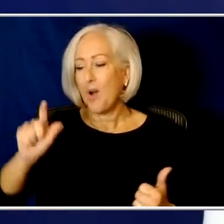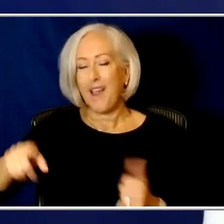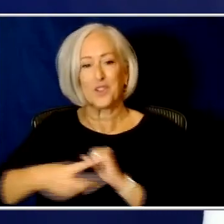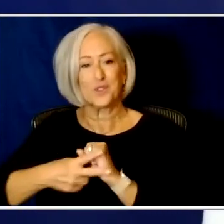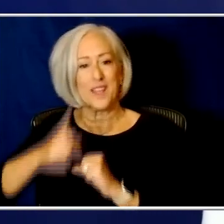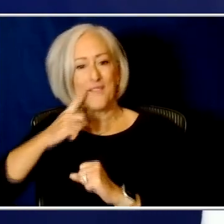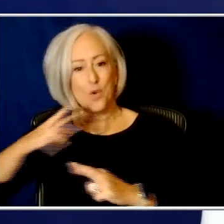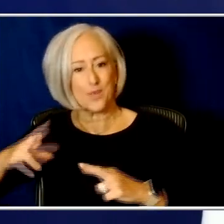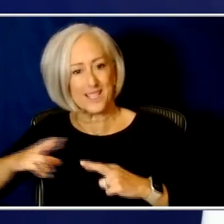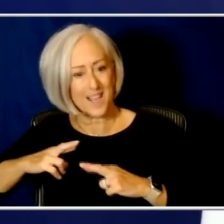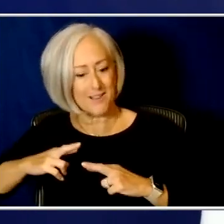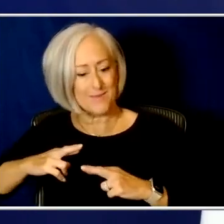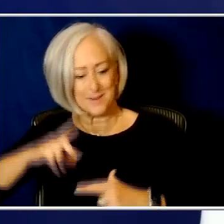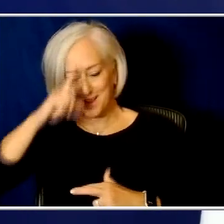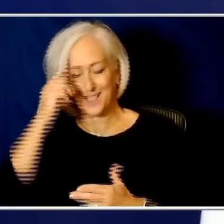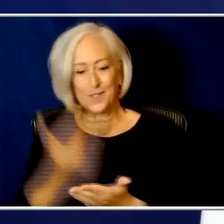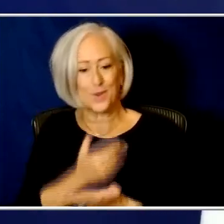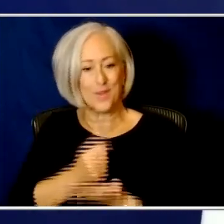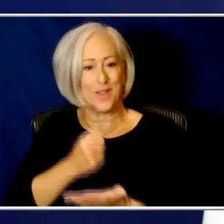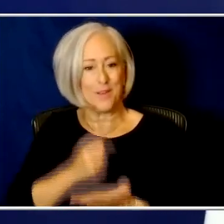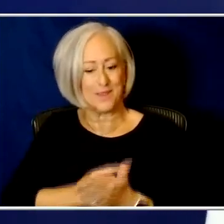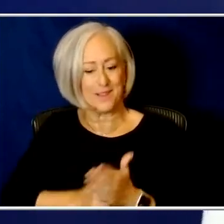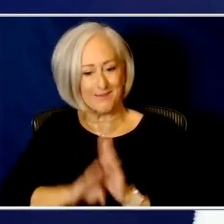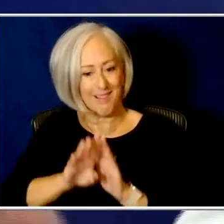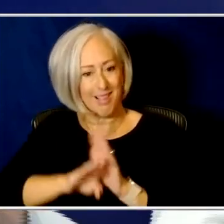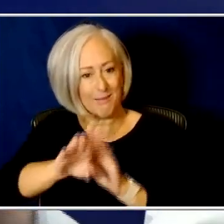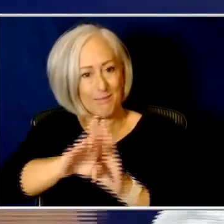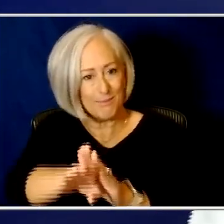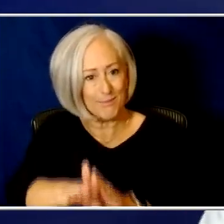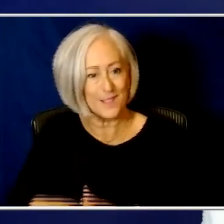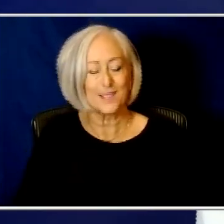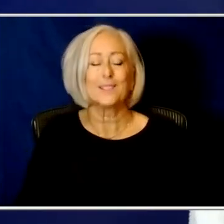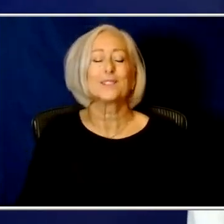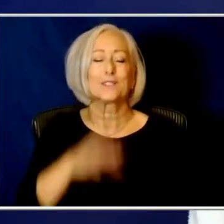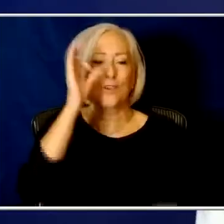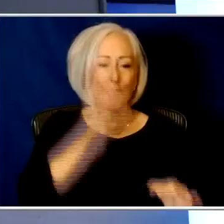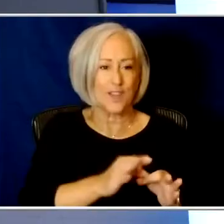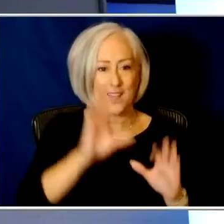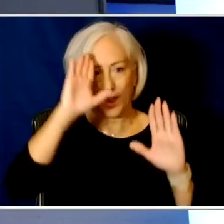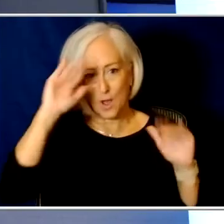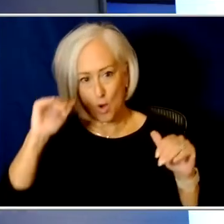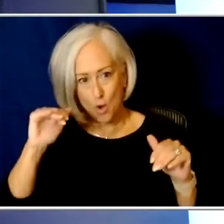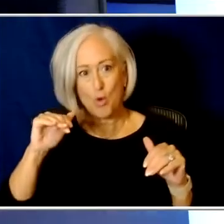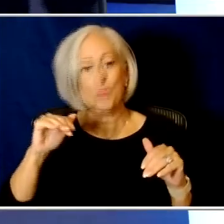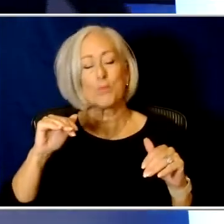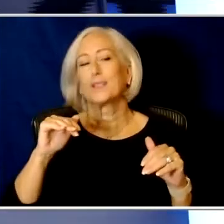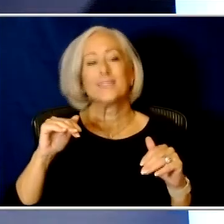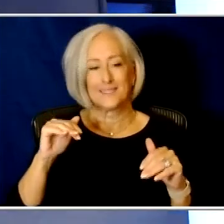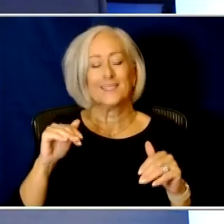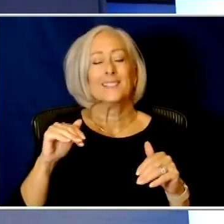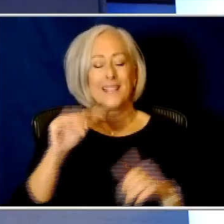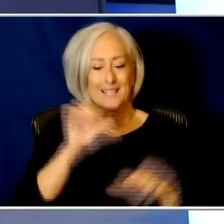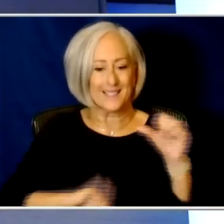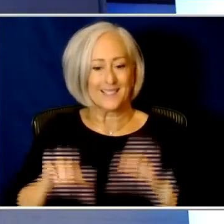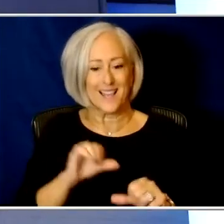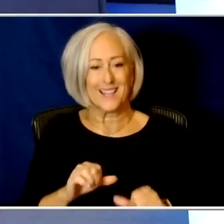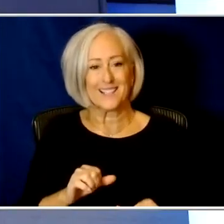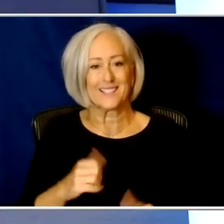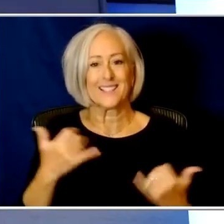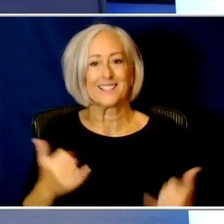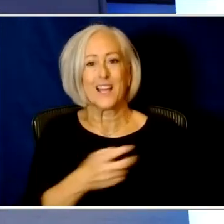we challenge that triangle of faith, hope, and science. But we know if we take good care of ourselves, we access care,